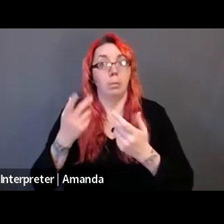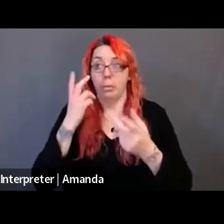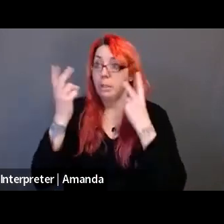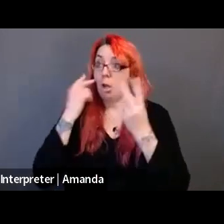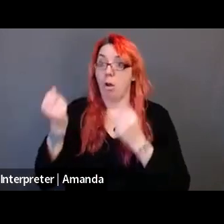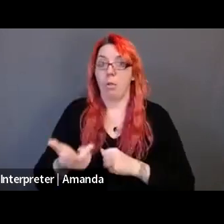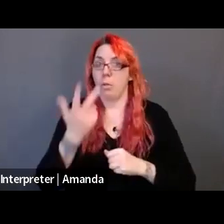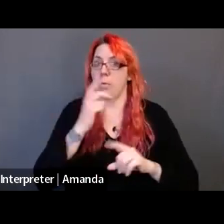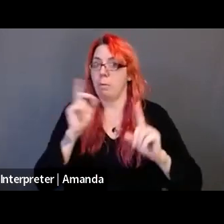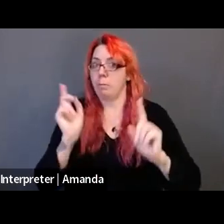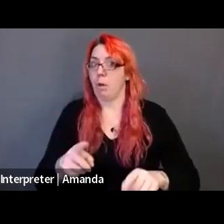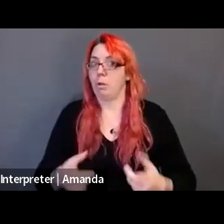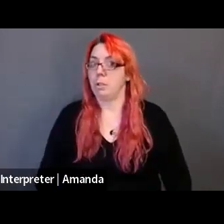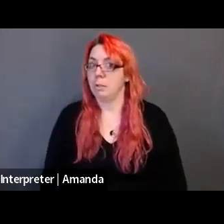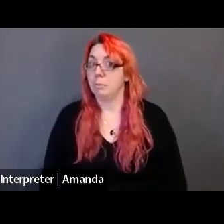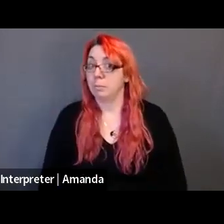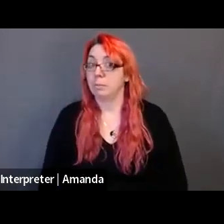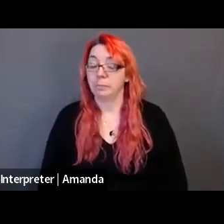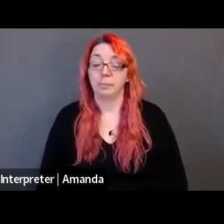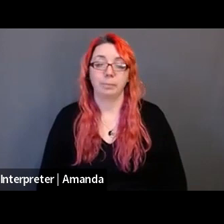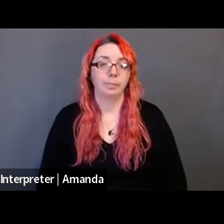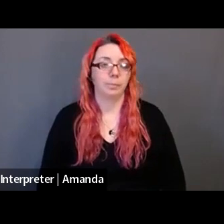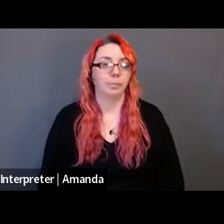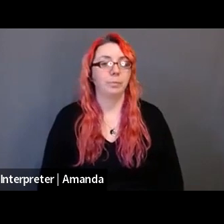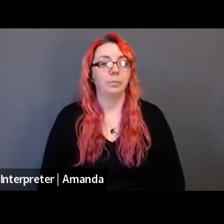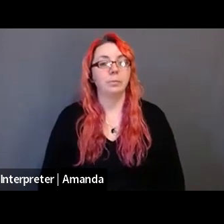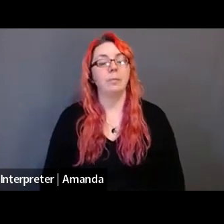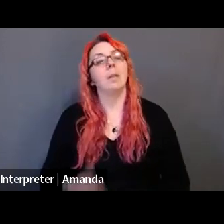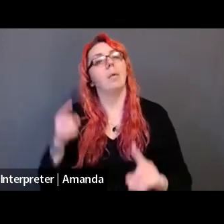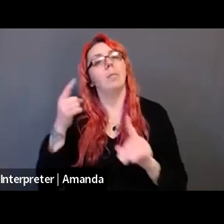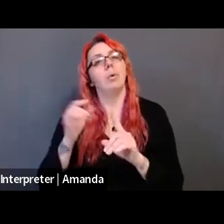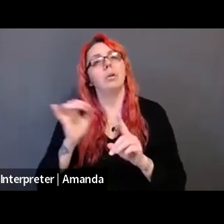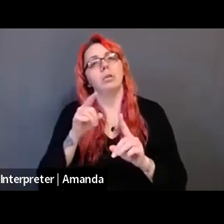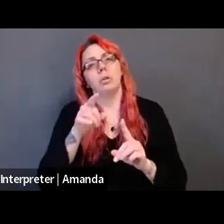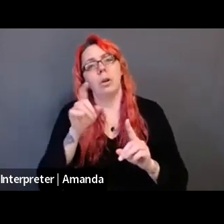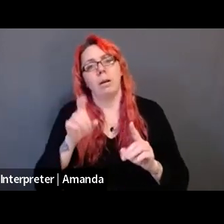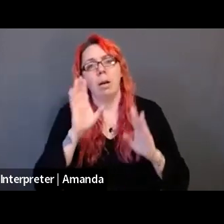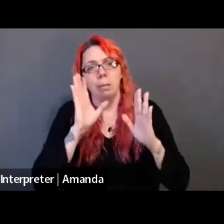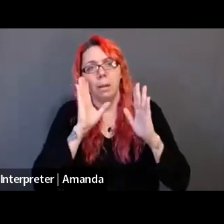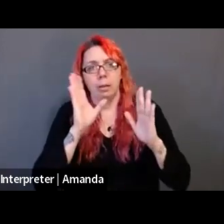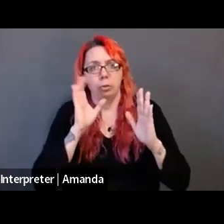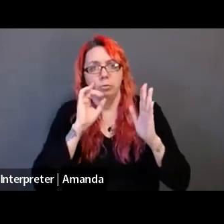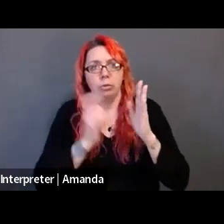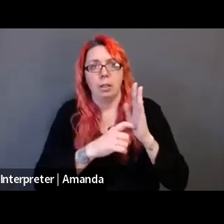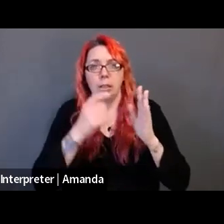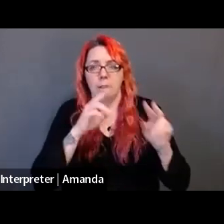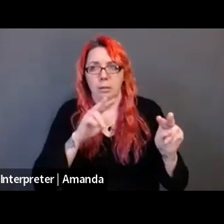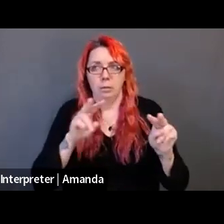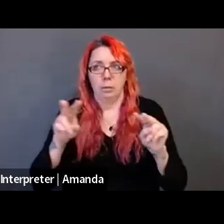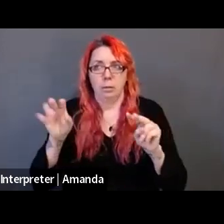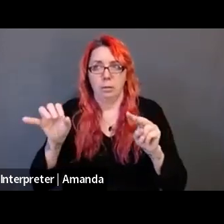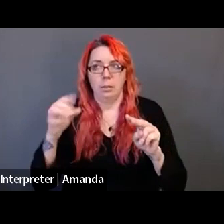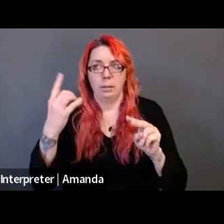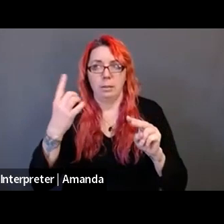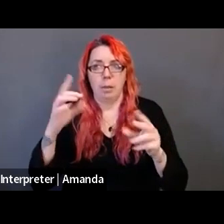is also for you to recognize and when this is occurring around you in a space, how you know that something is awry that we need to call or